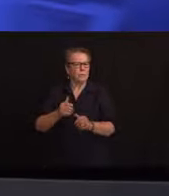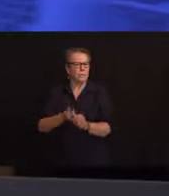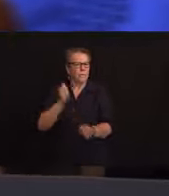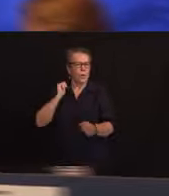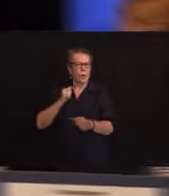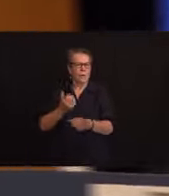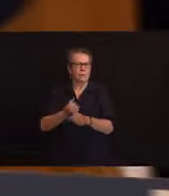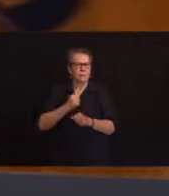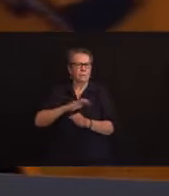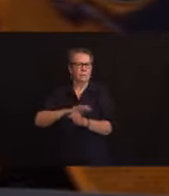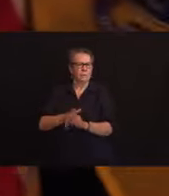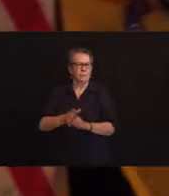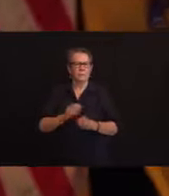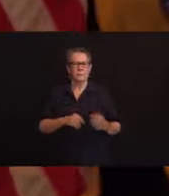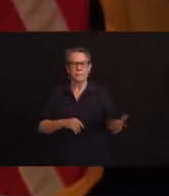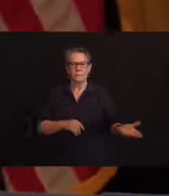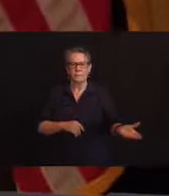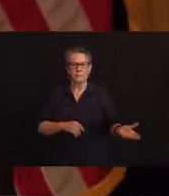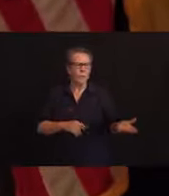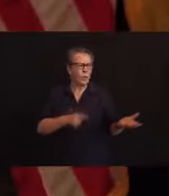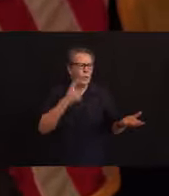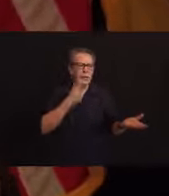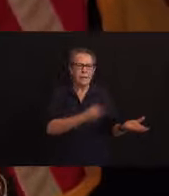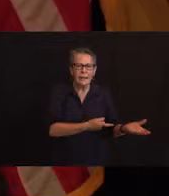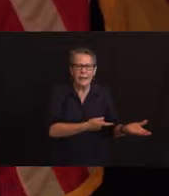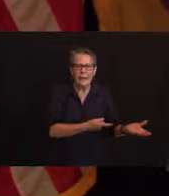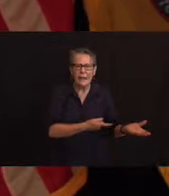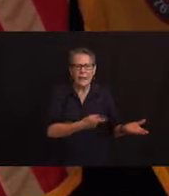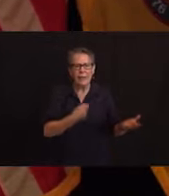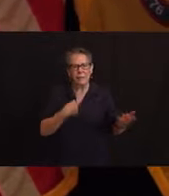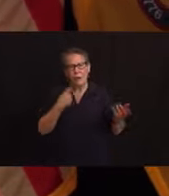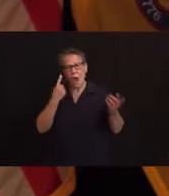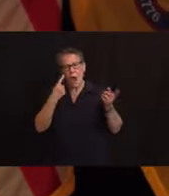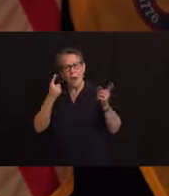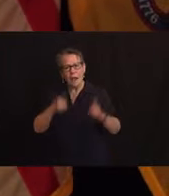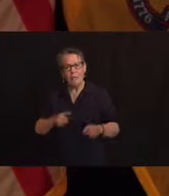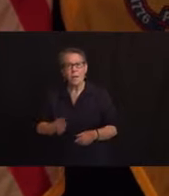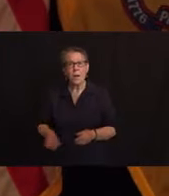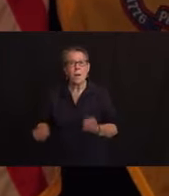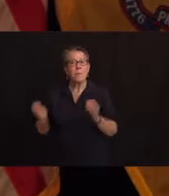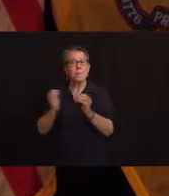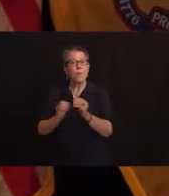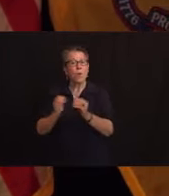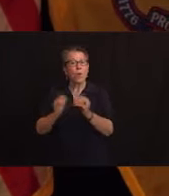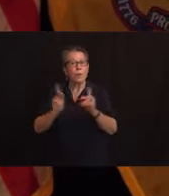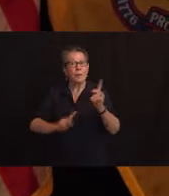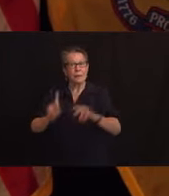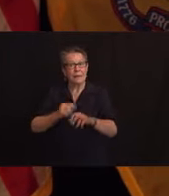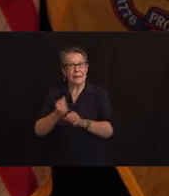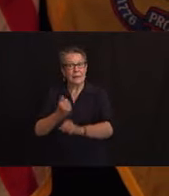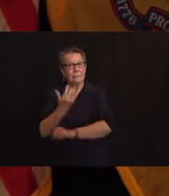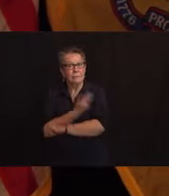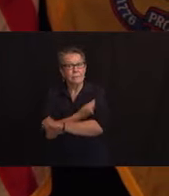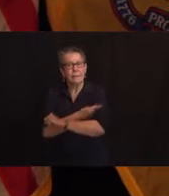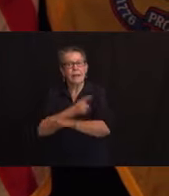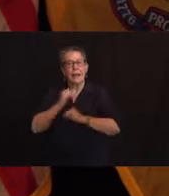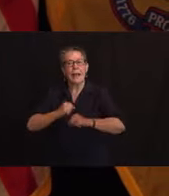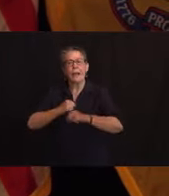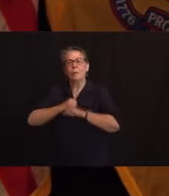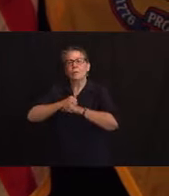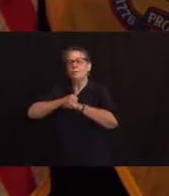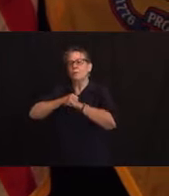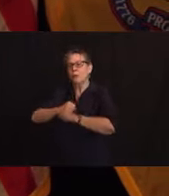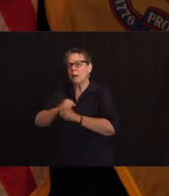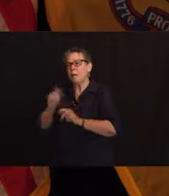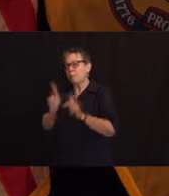those? Not much. I agree. Obviously, getting more people vaccinated protects the people who can't be vaccinated as well as the people who can, so